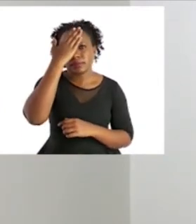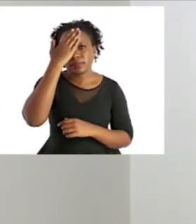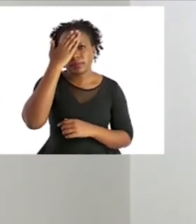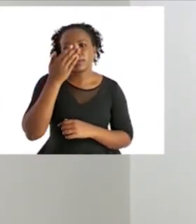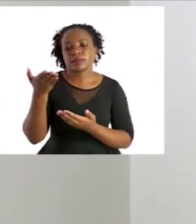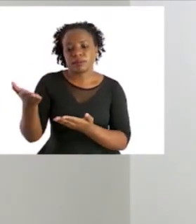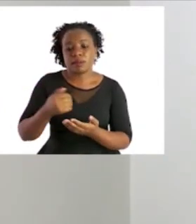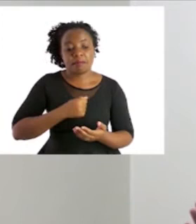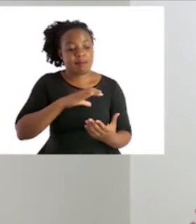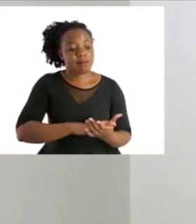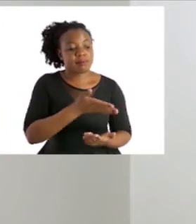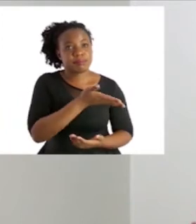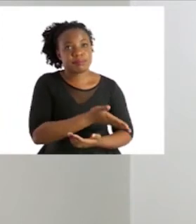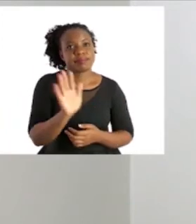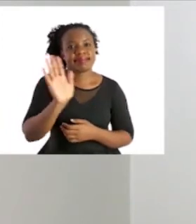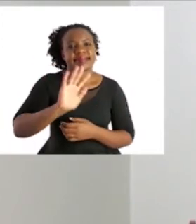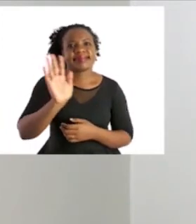my friend here.